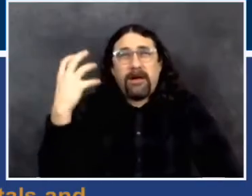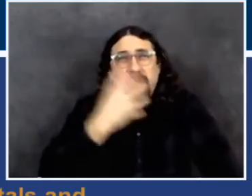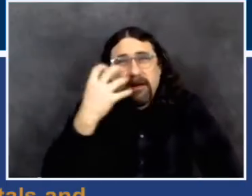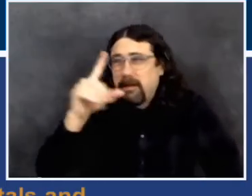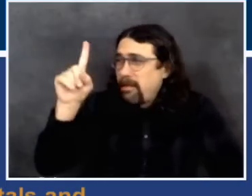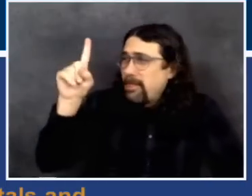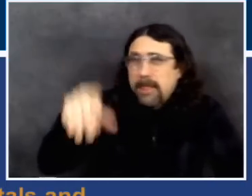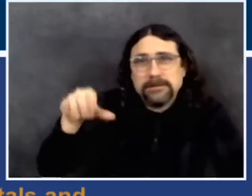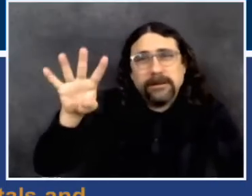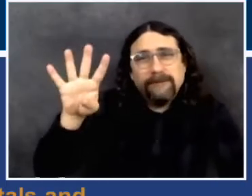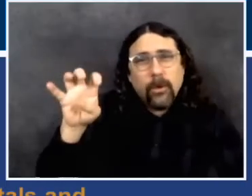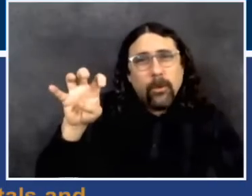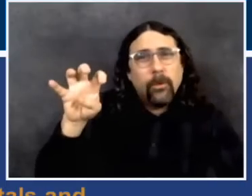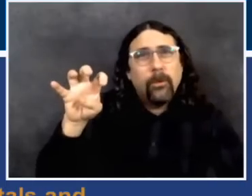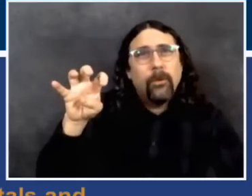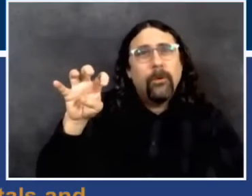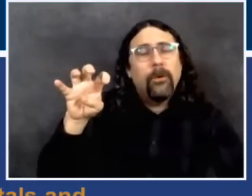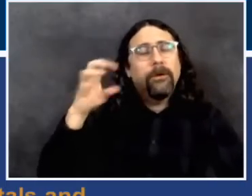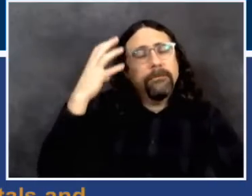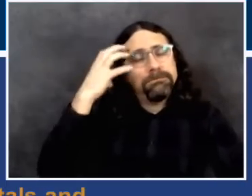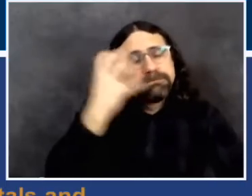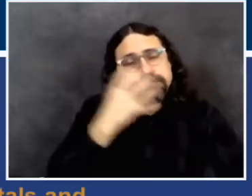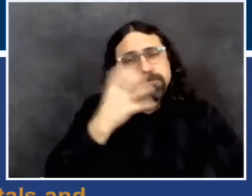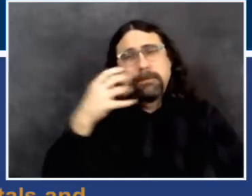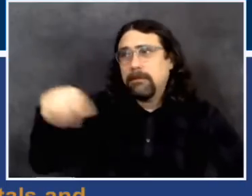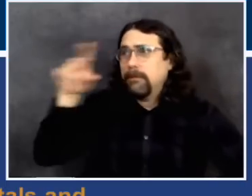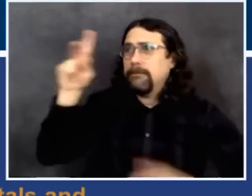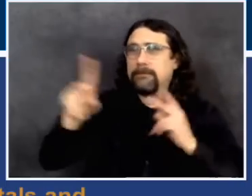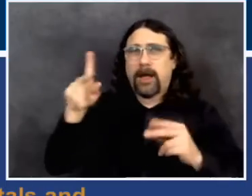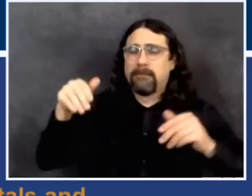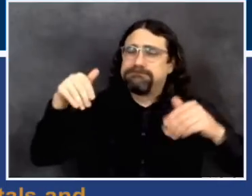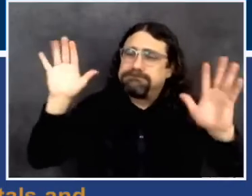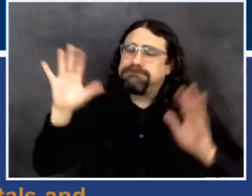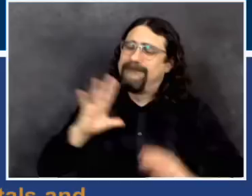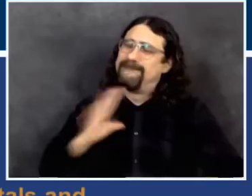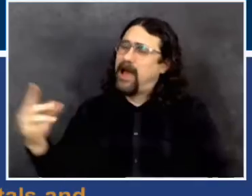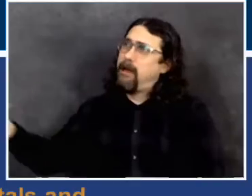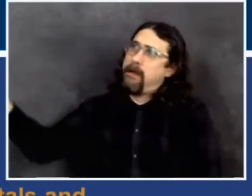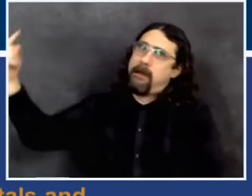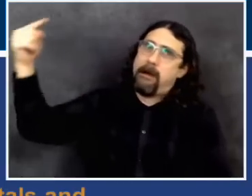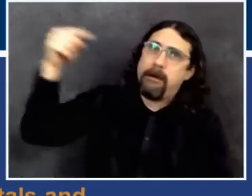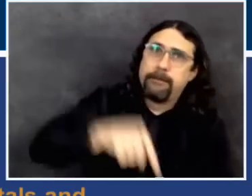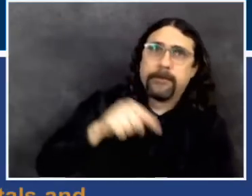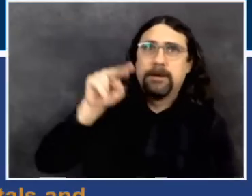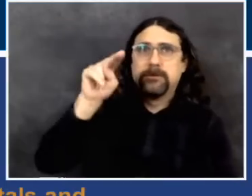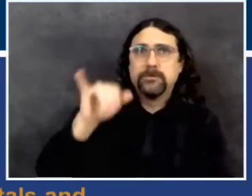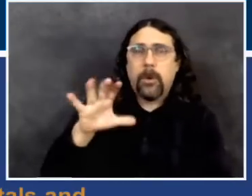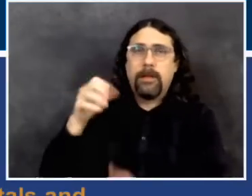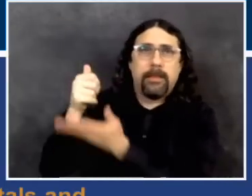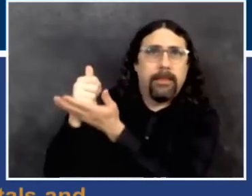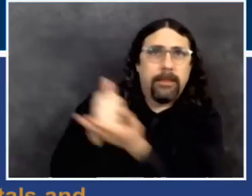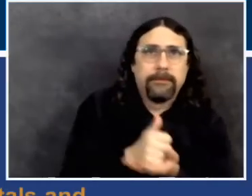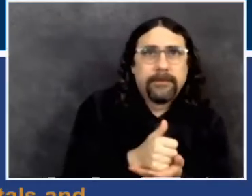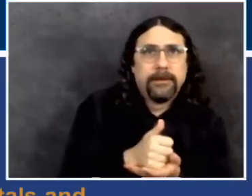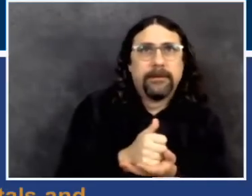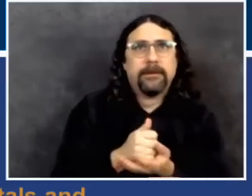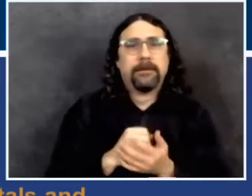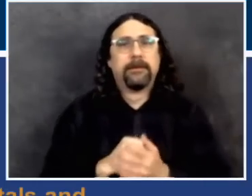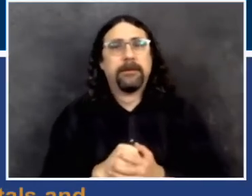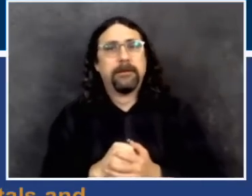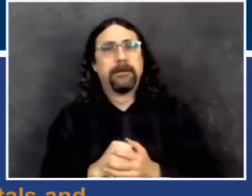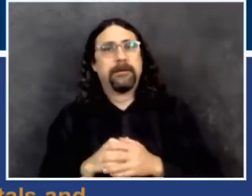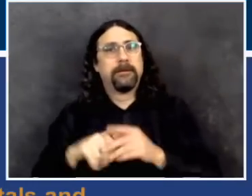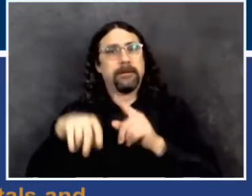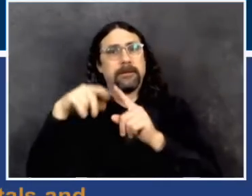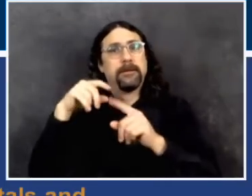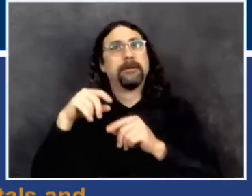over 40 hospitals and over 40 nursing homes in this city where the need is greatest. And they are another